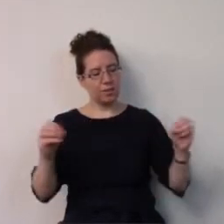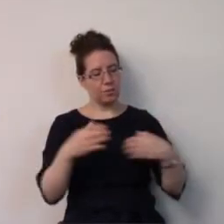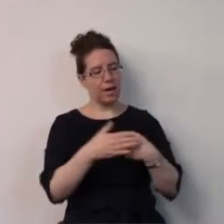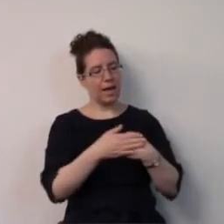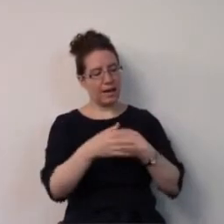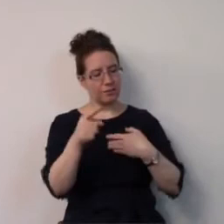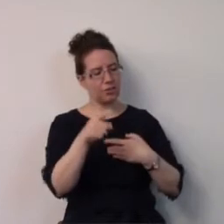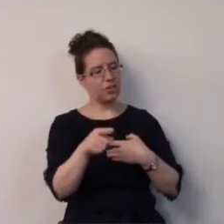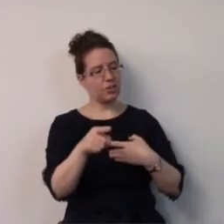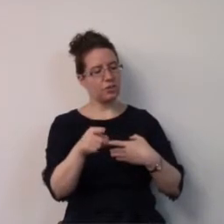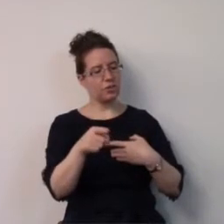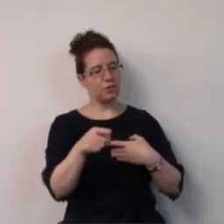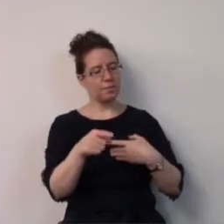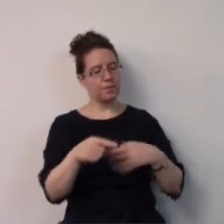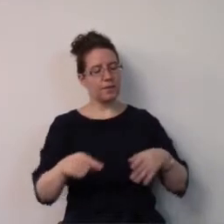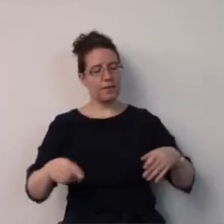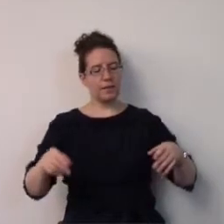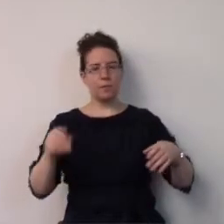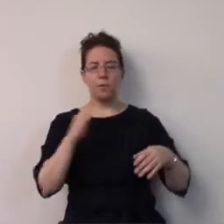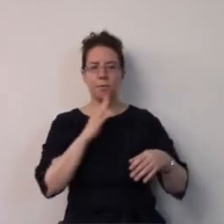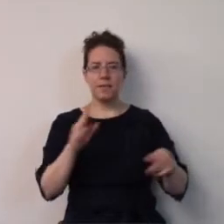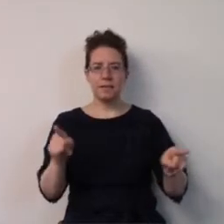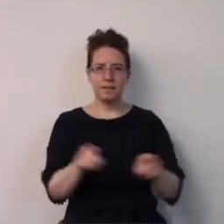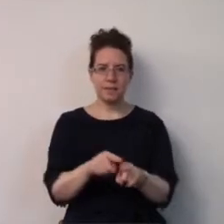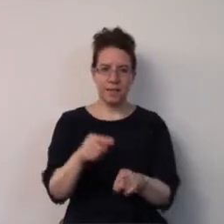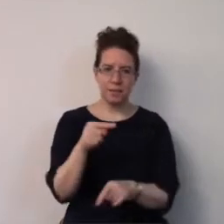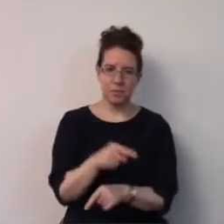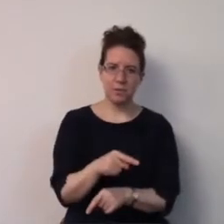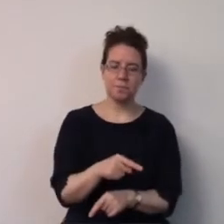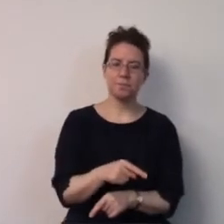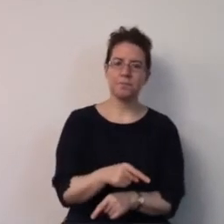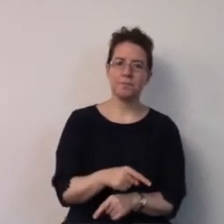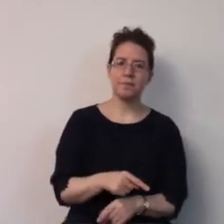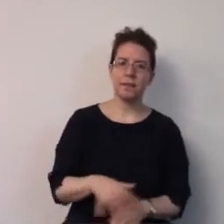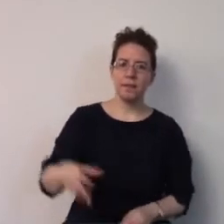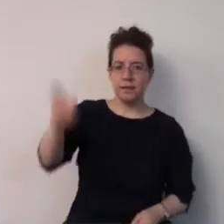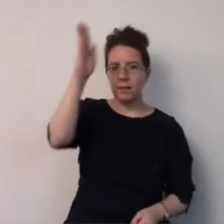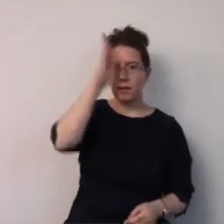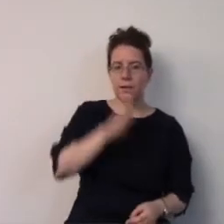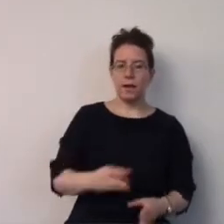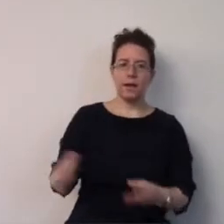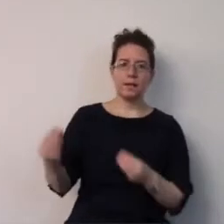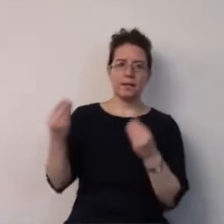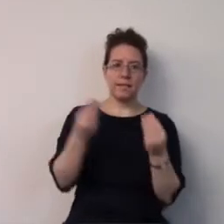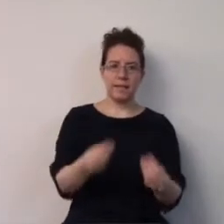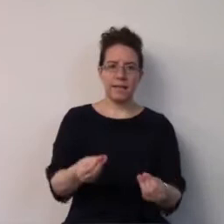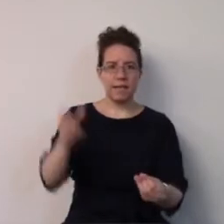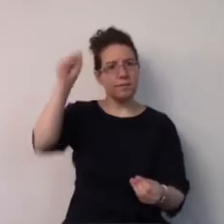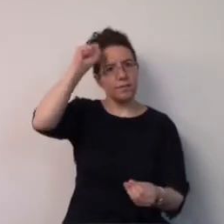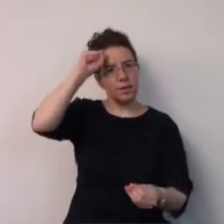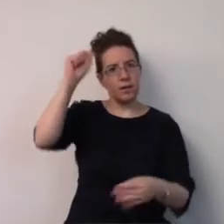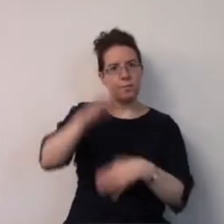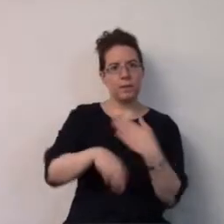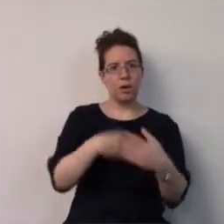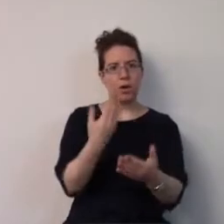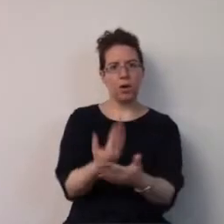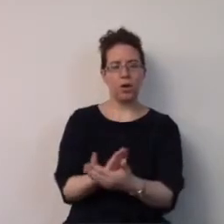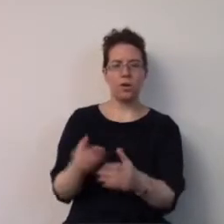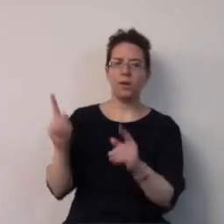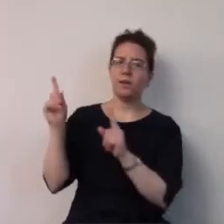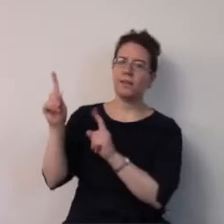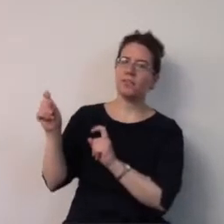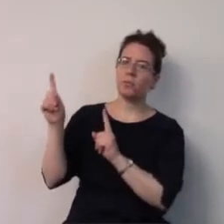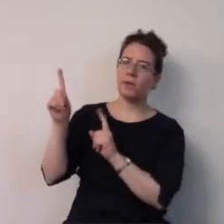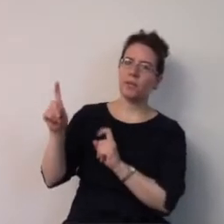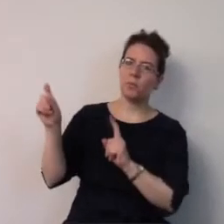the people. All right. Hallelujah. All right. Gave him riches. Good, yeah. Made him the greatest kingdom that ever was.